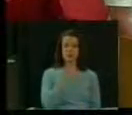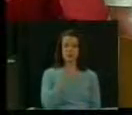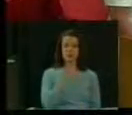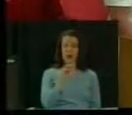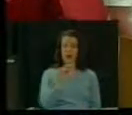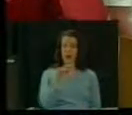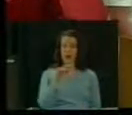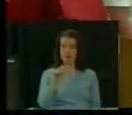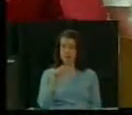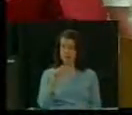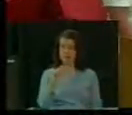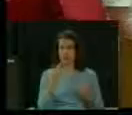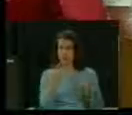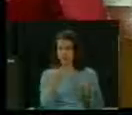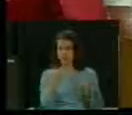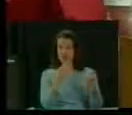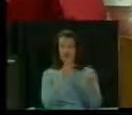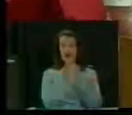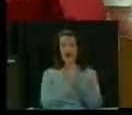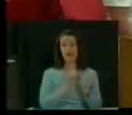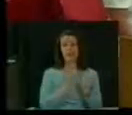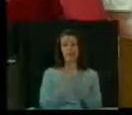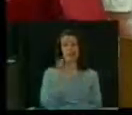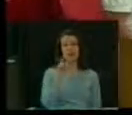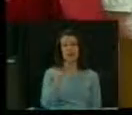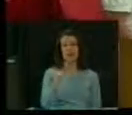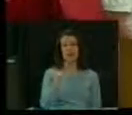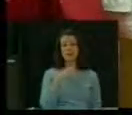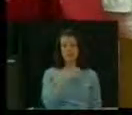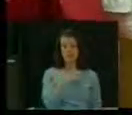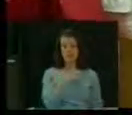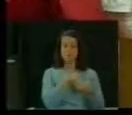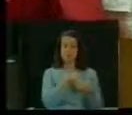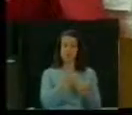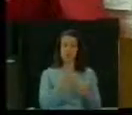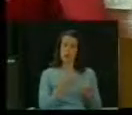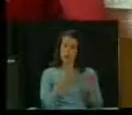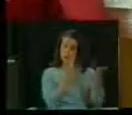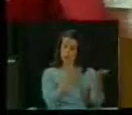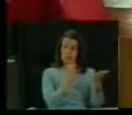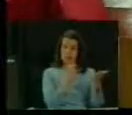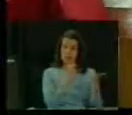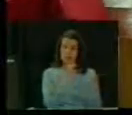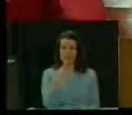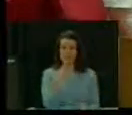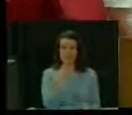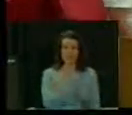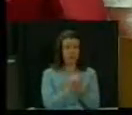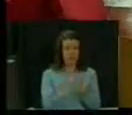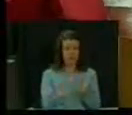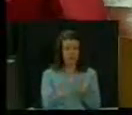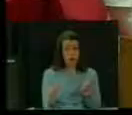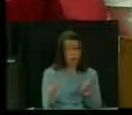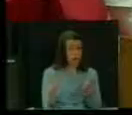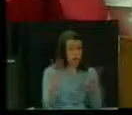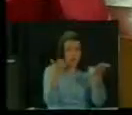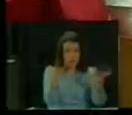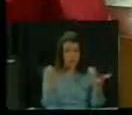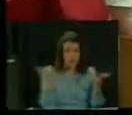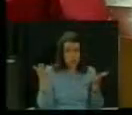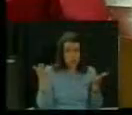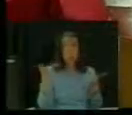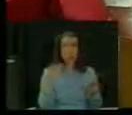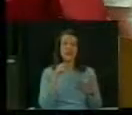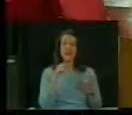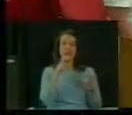resolutions ask that the Ethics Committee make recommendations. As he said, that's all, a recommendation. It does not ask